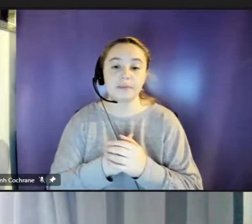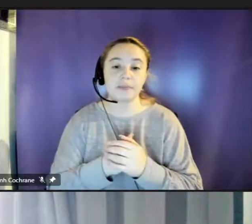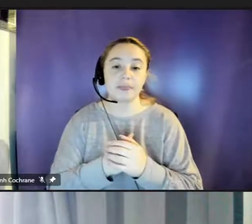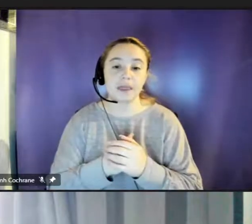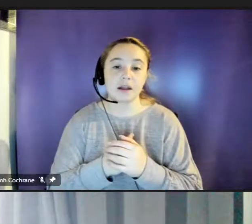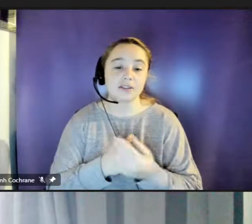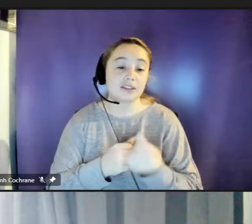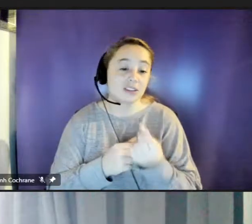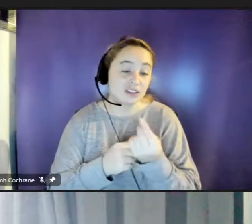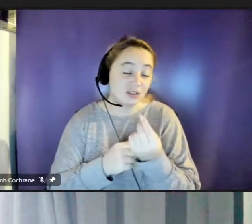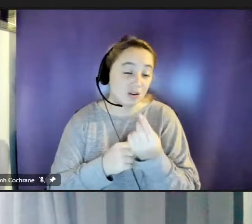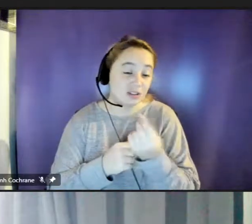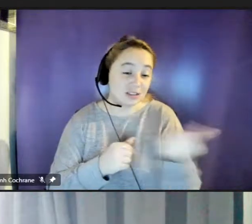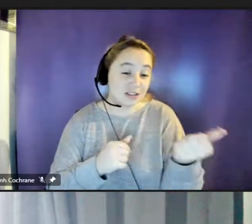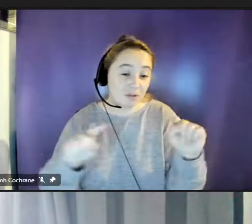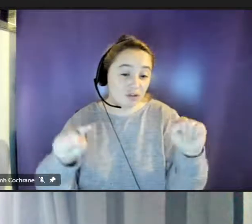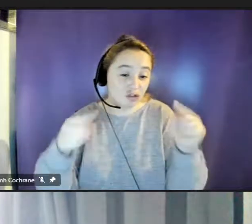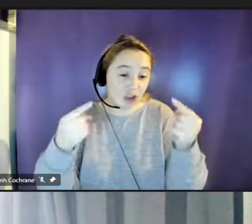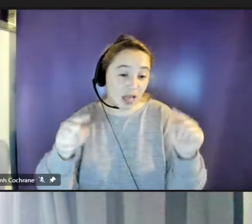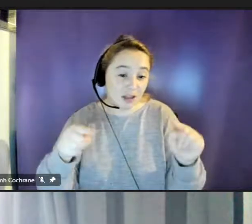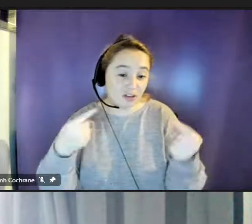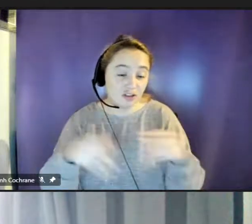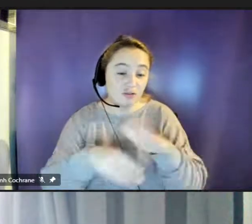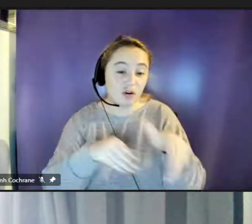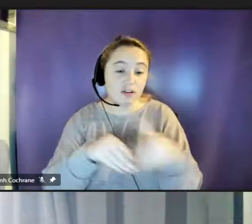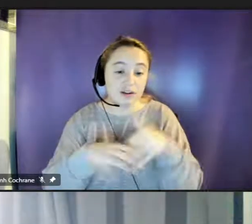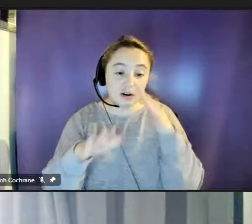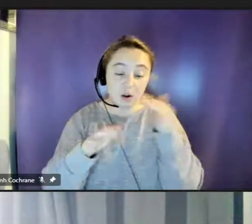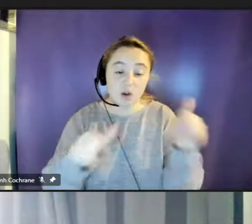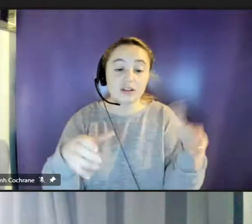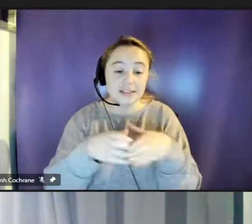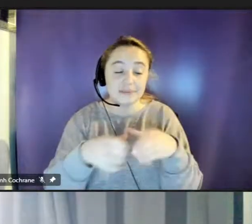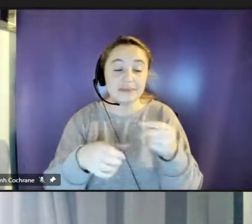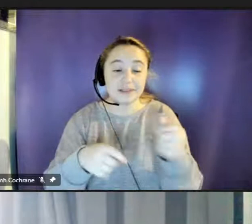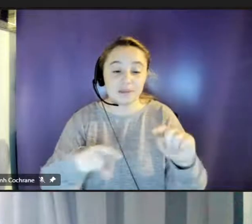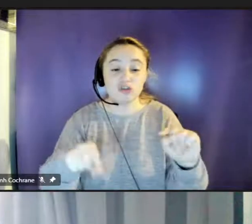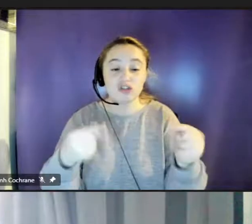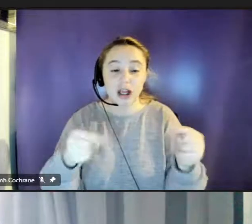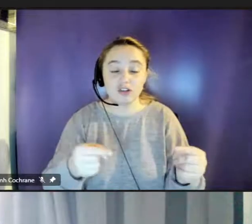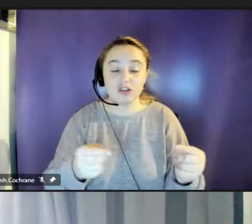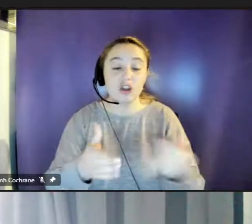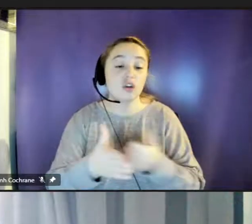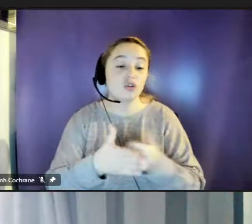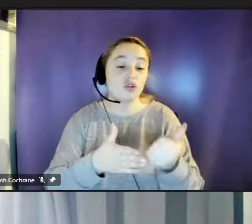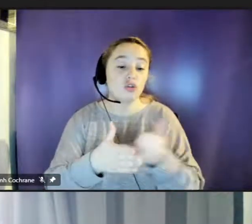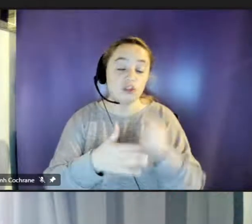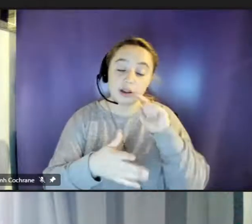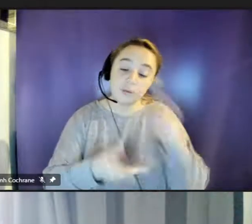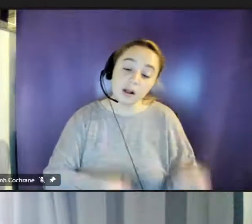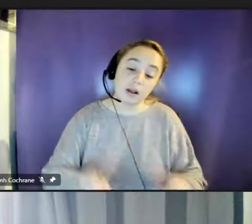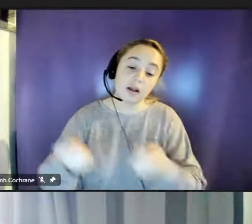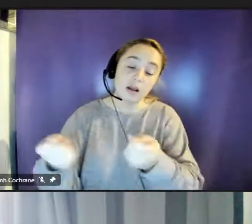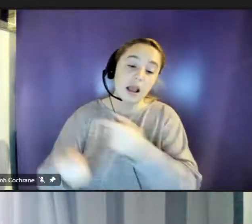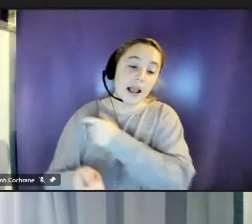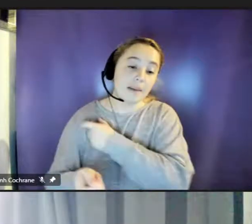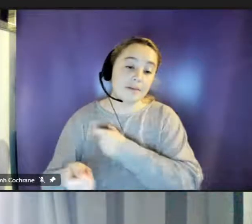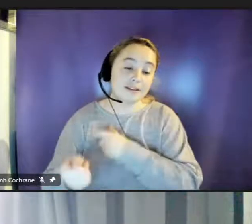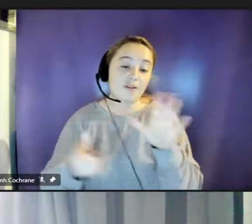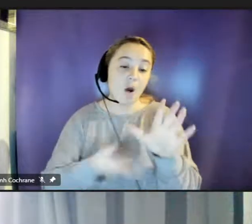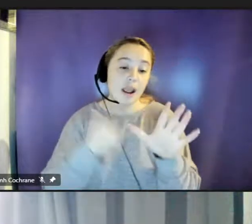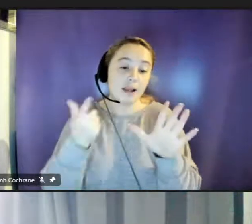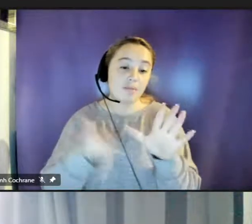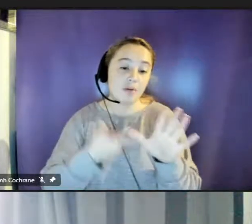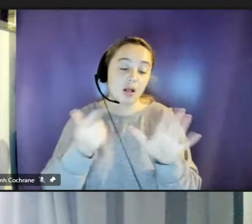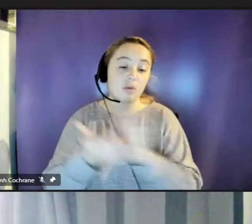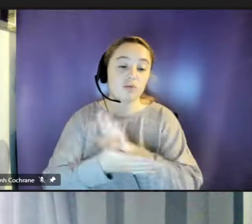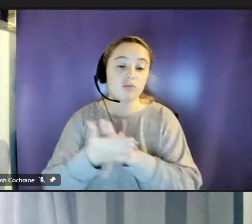few challenges as an internal audit team this year. Normally we would bring this plan of work to the audit committee in the April, so that would allow us to